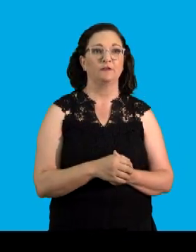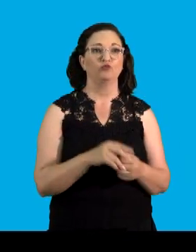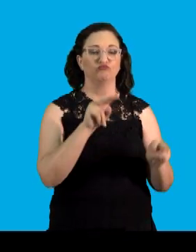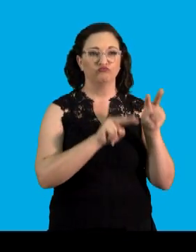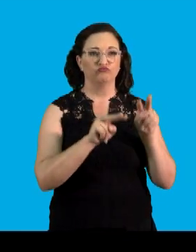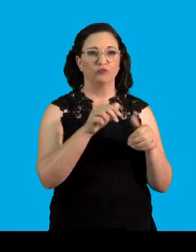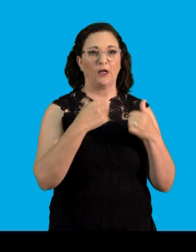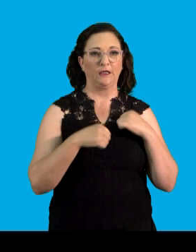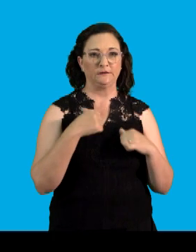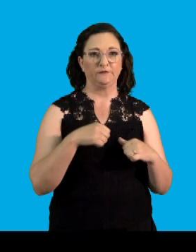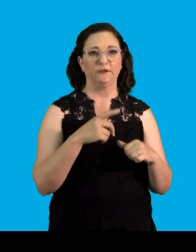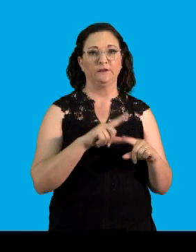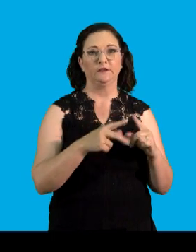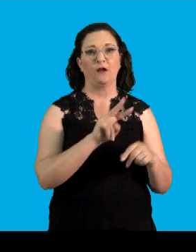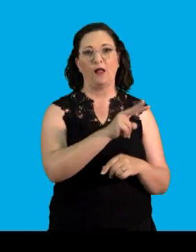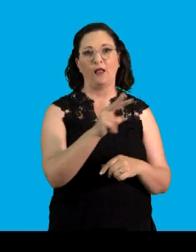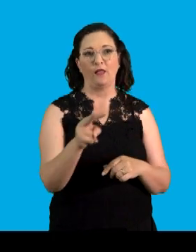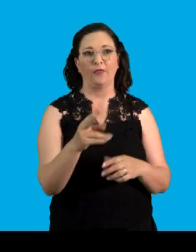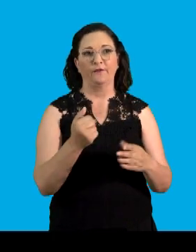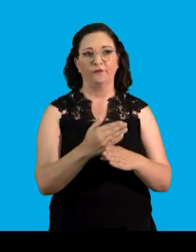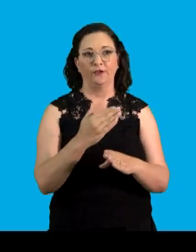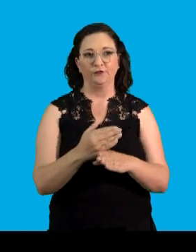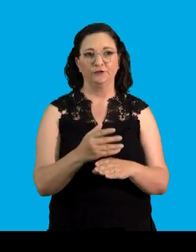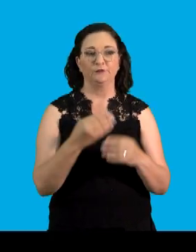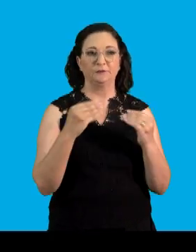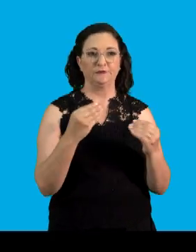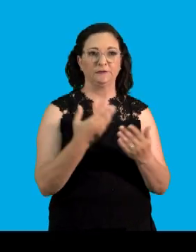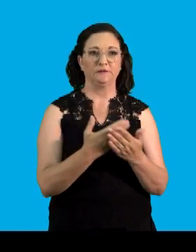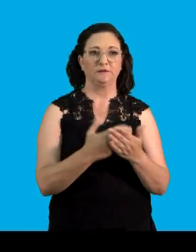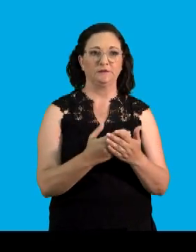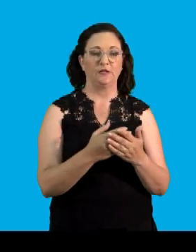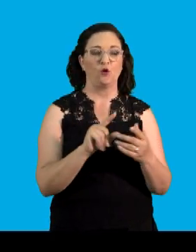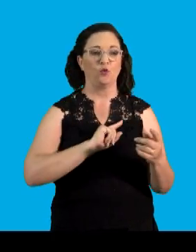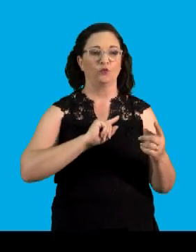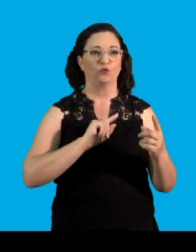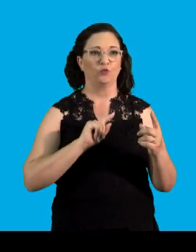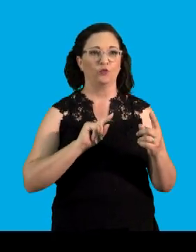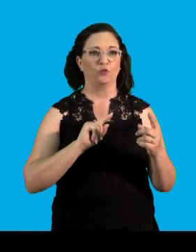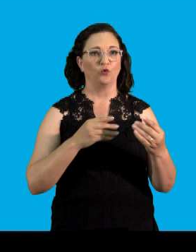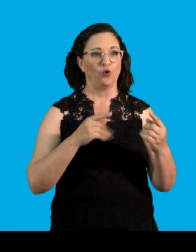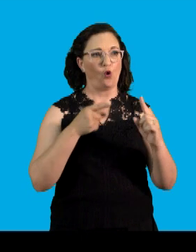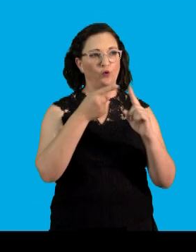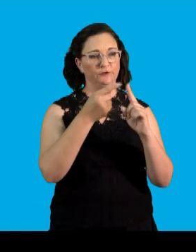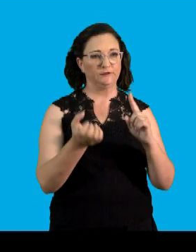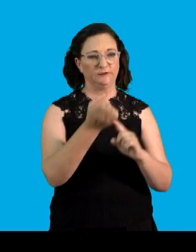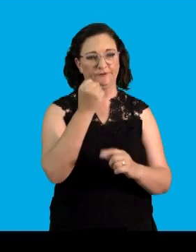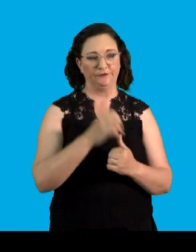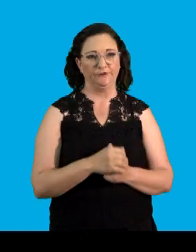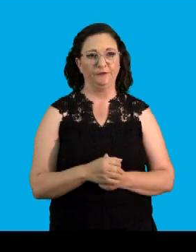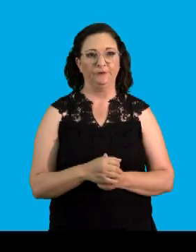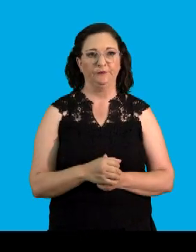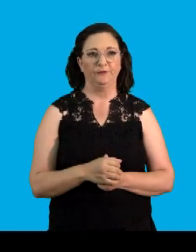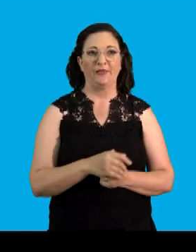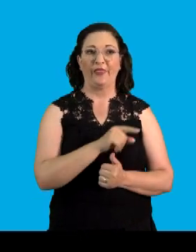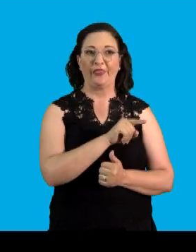they oversee the activities of the other functions so that the business can achieve its objectives.